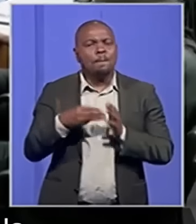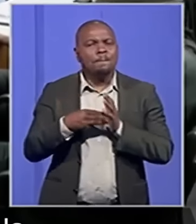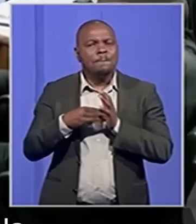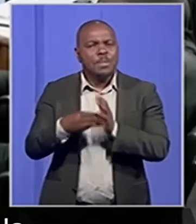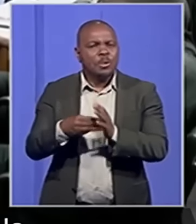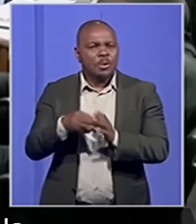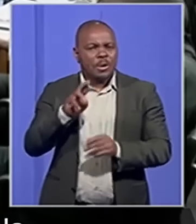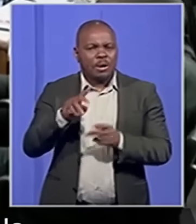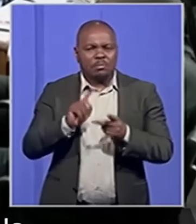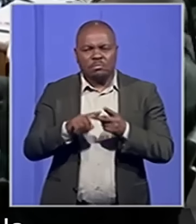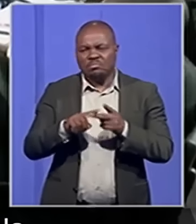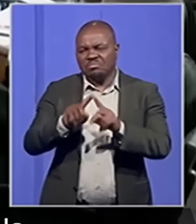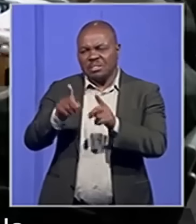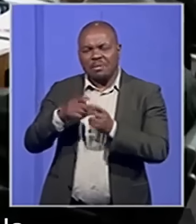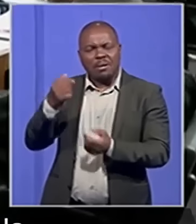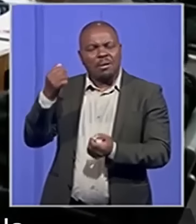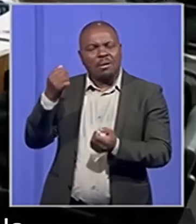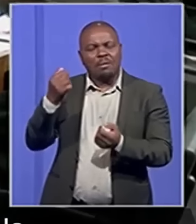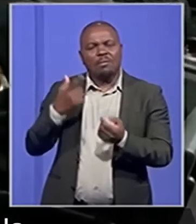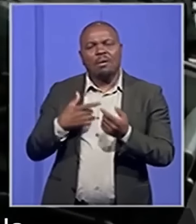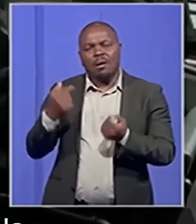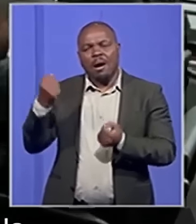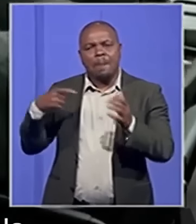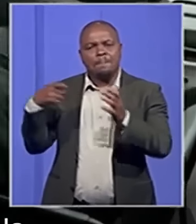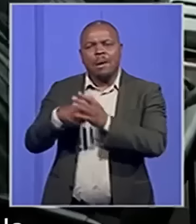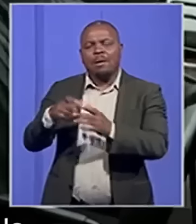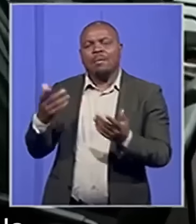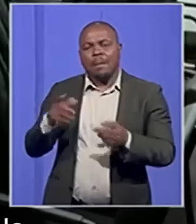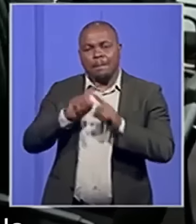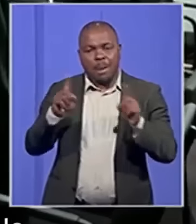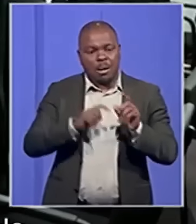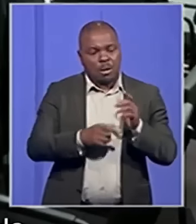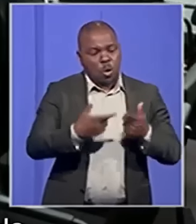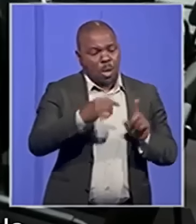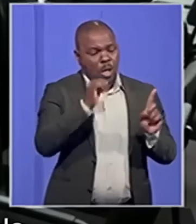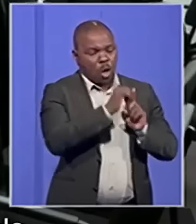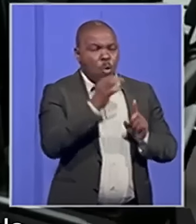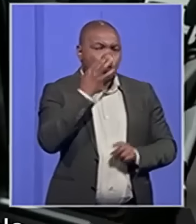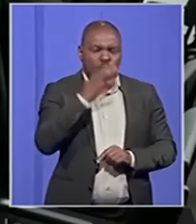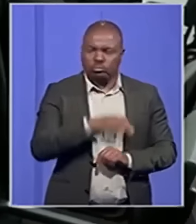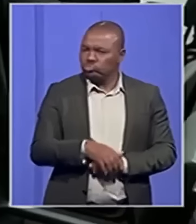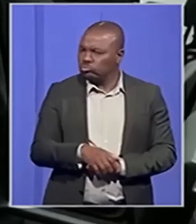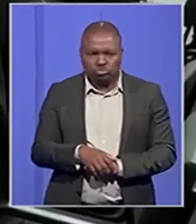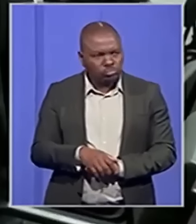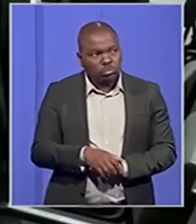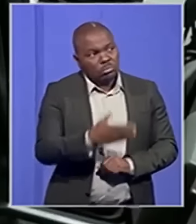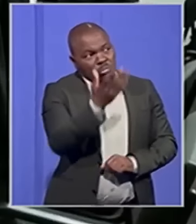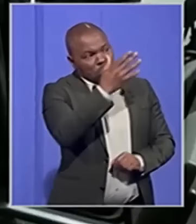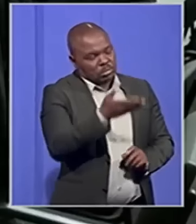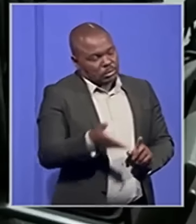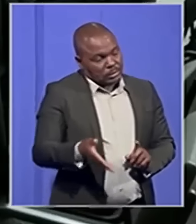mmalwa lefelo le lengwe la go rekiša dikoloi. E fela moemedi wa gago a nganga la gore o be a rometše ke batho ba bang gore a reke dikoloi